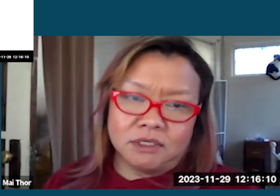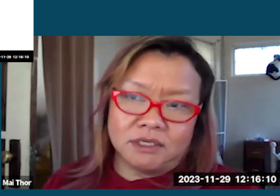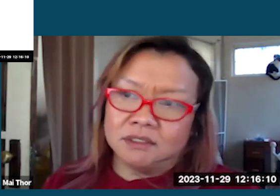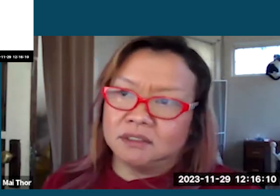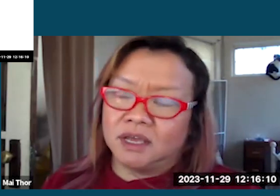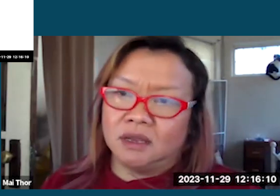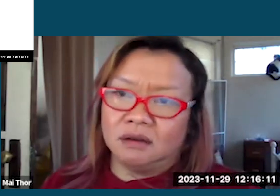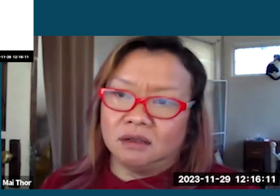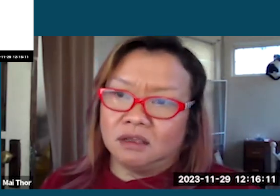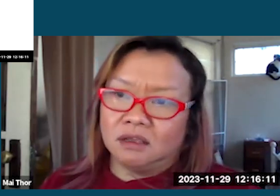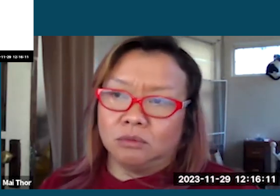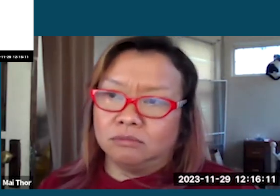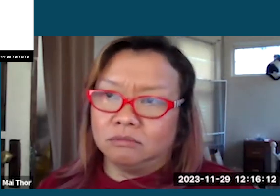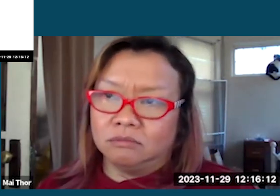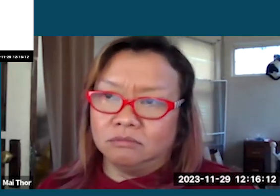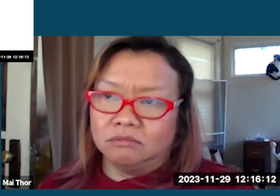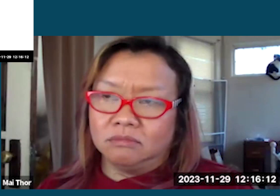human experience, and,